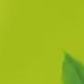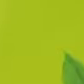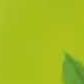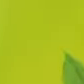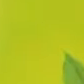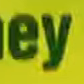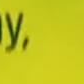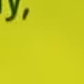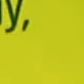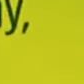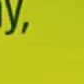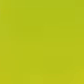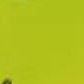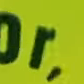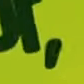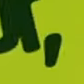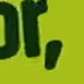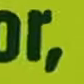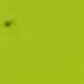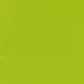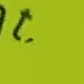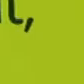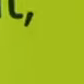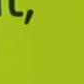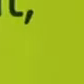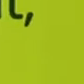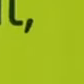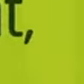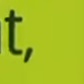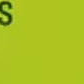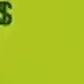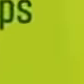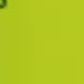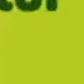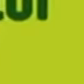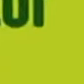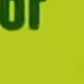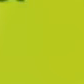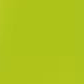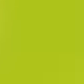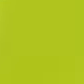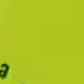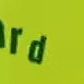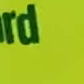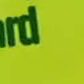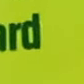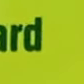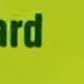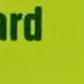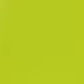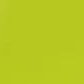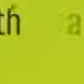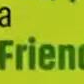Hey there, did you touch money today? Your car door? That taxi seat? Perhaps the elevator? Mouse and keyboard at